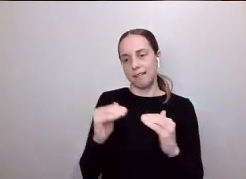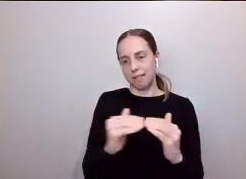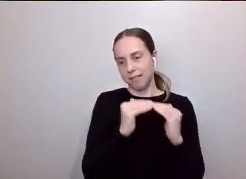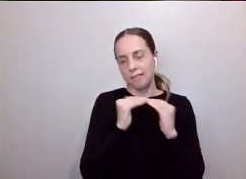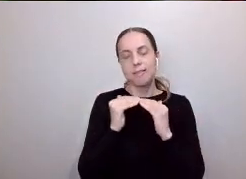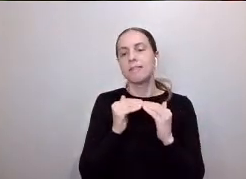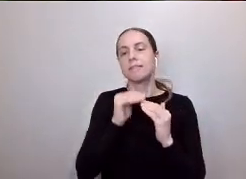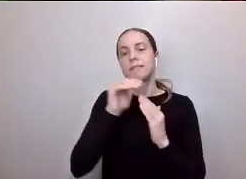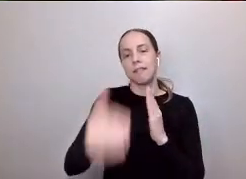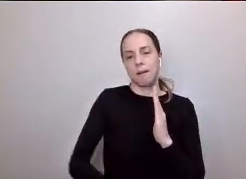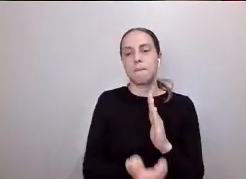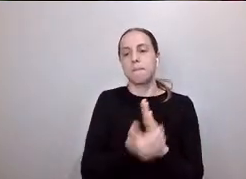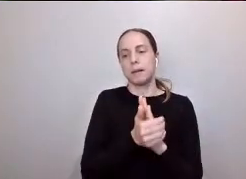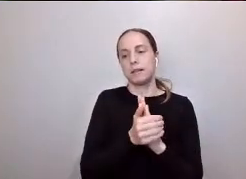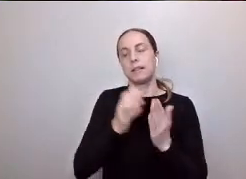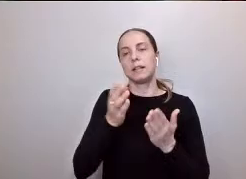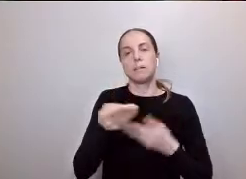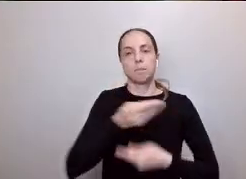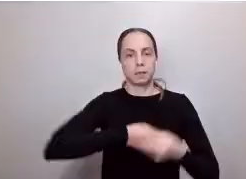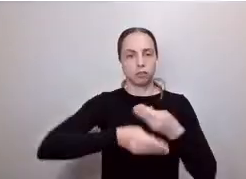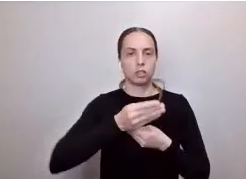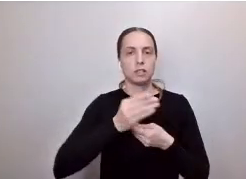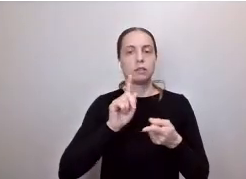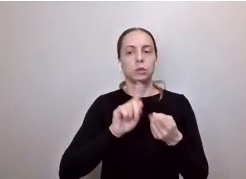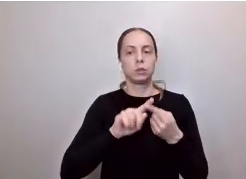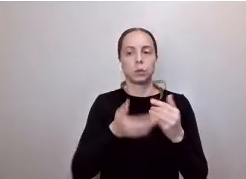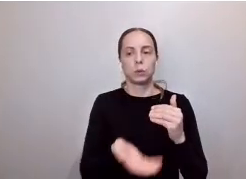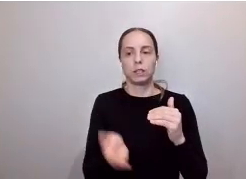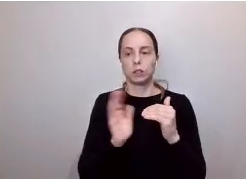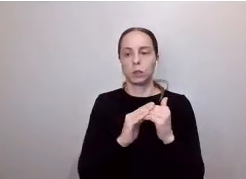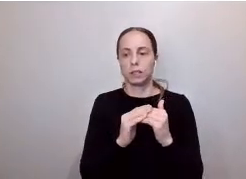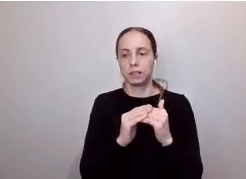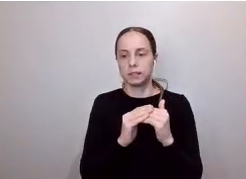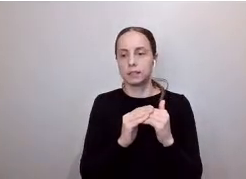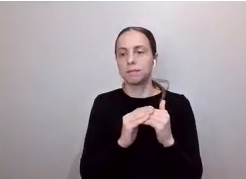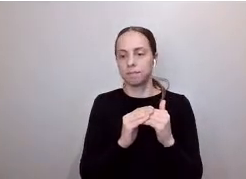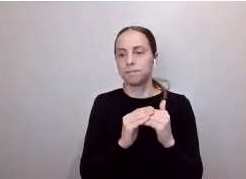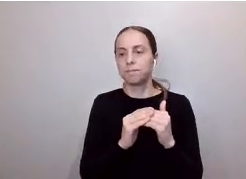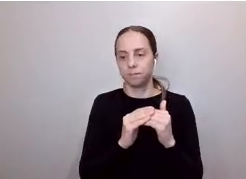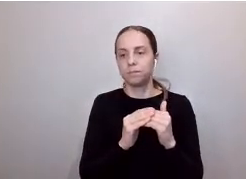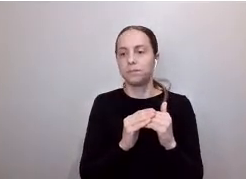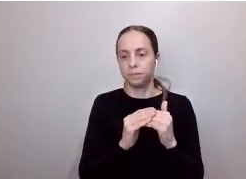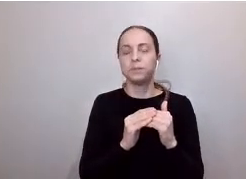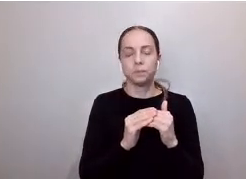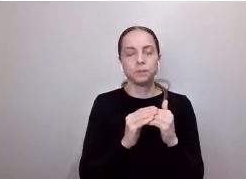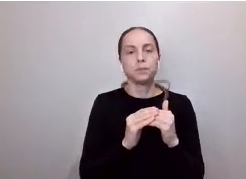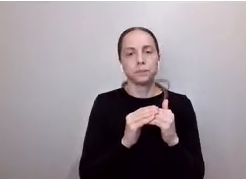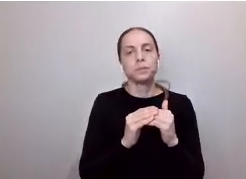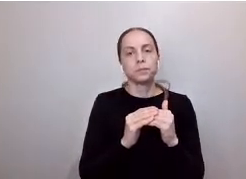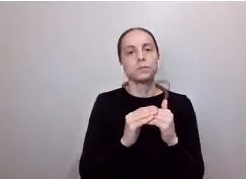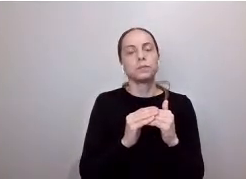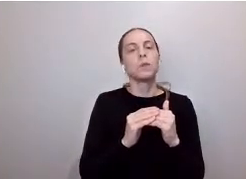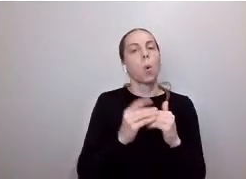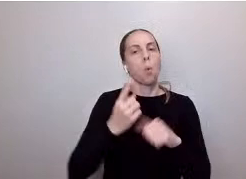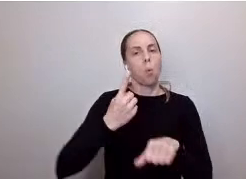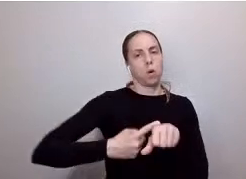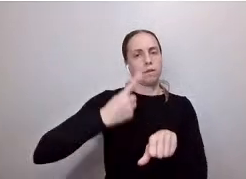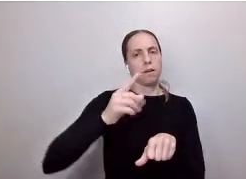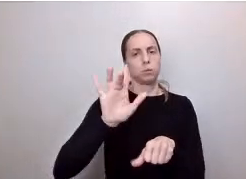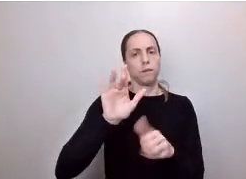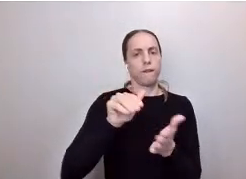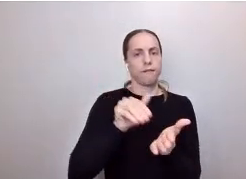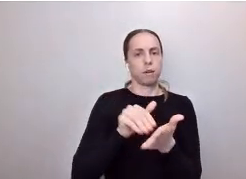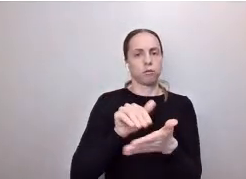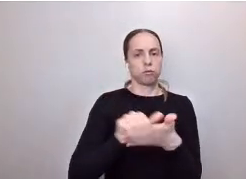to increase by $25,000 one time to the health department, specifically the homegrown